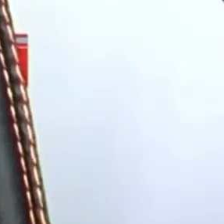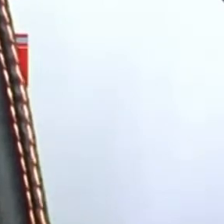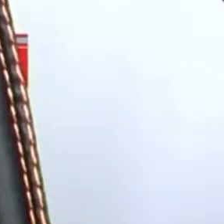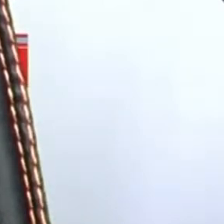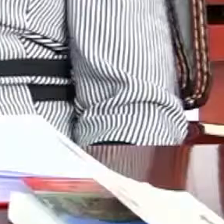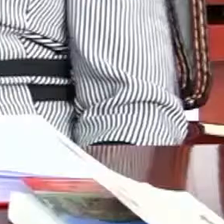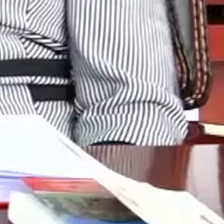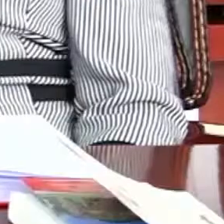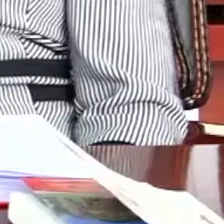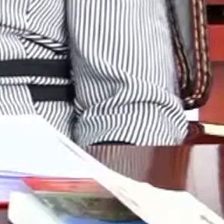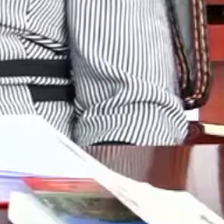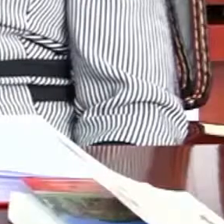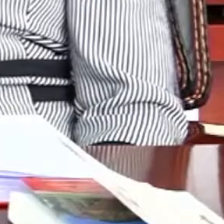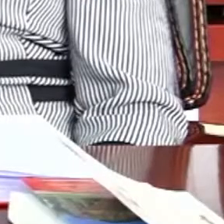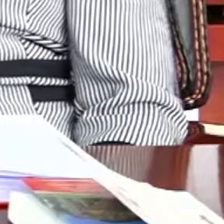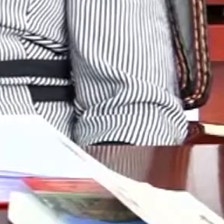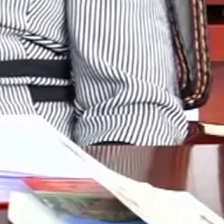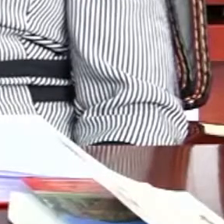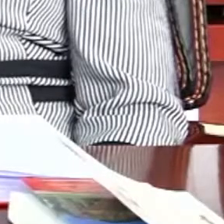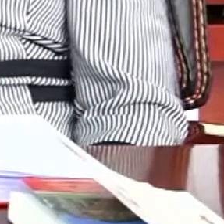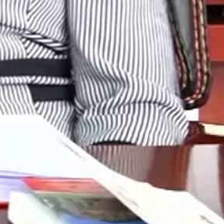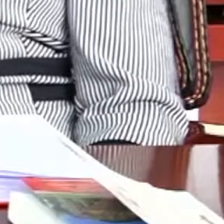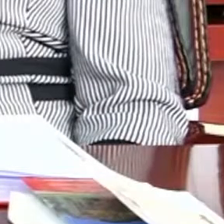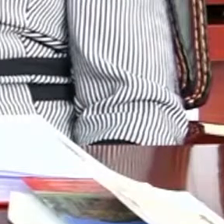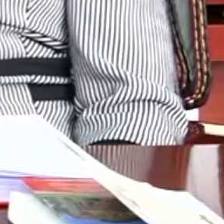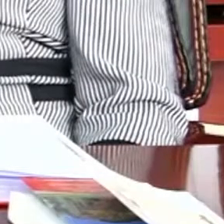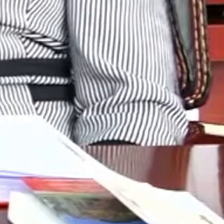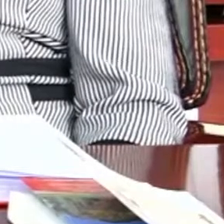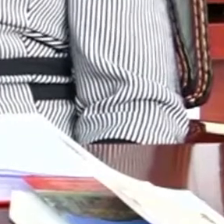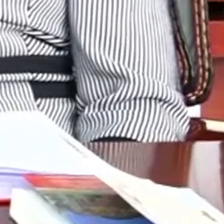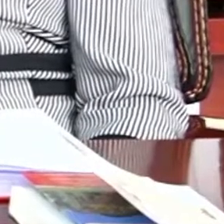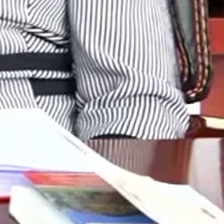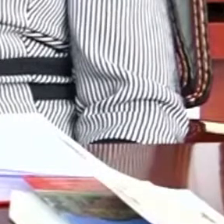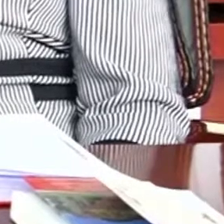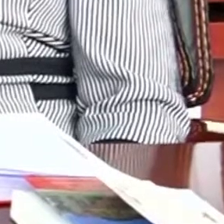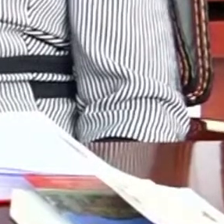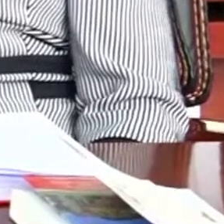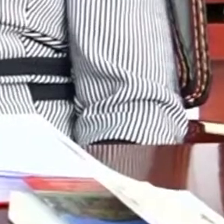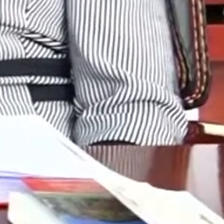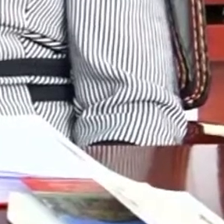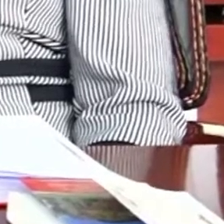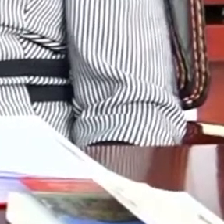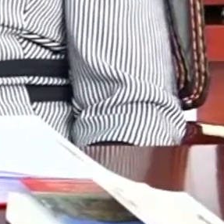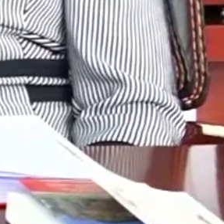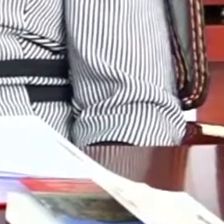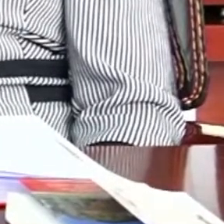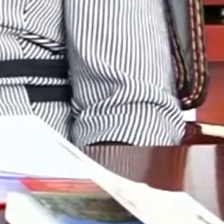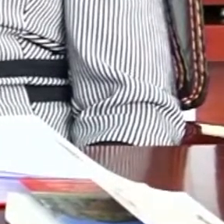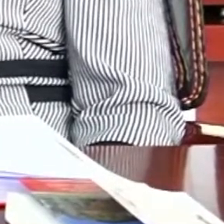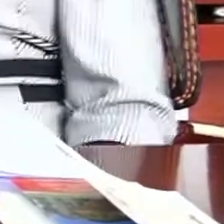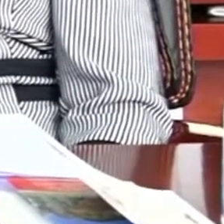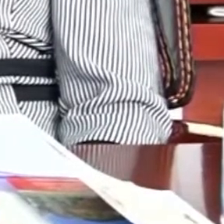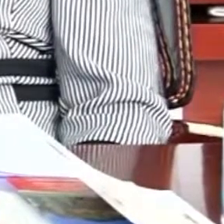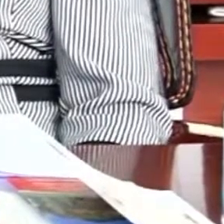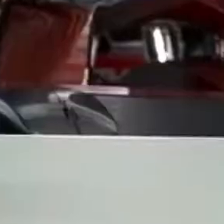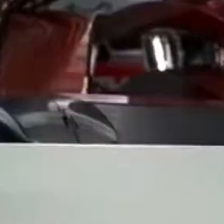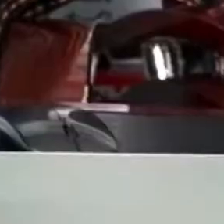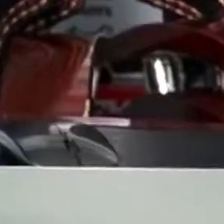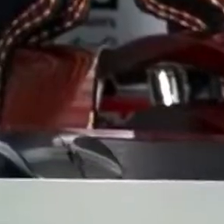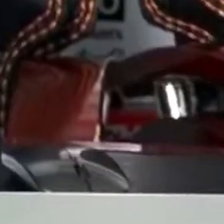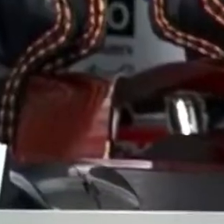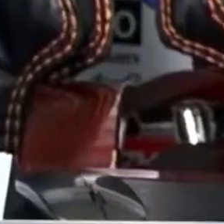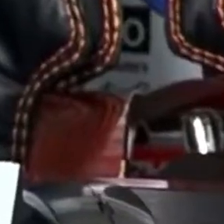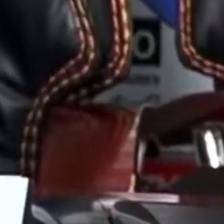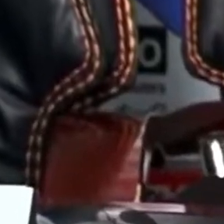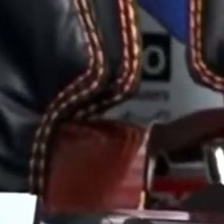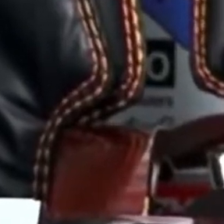managing for. What property management entails, it entails from the time the owner of the building signs the contract with Great